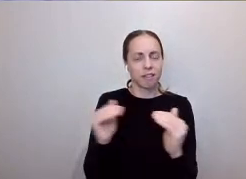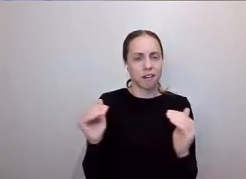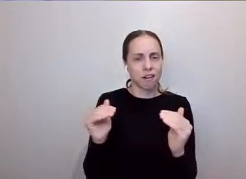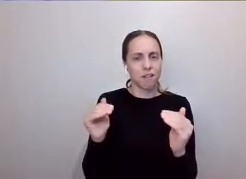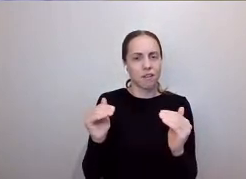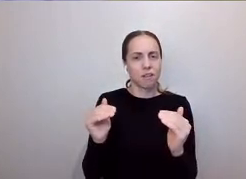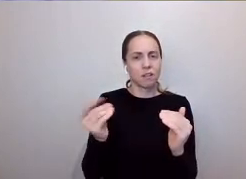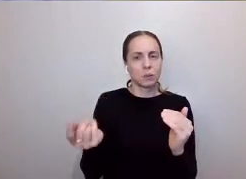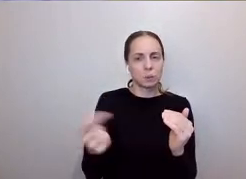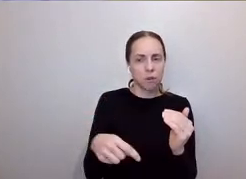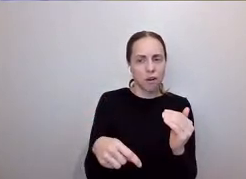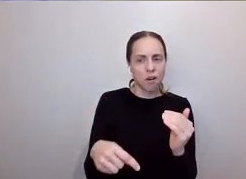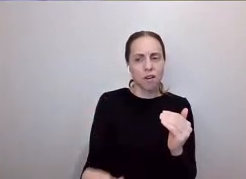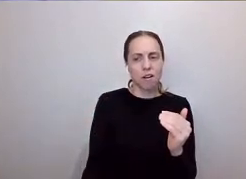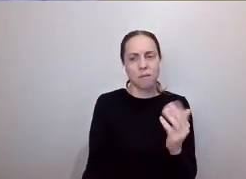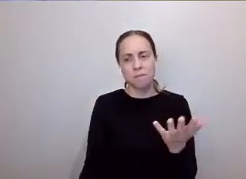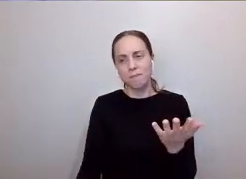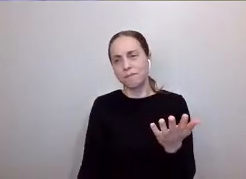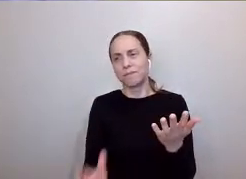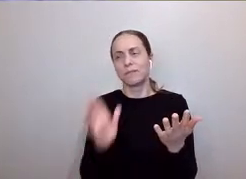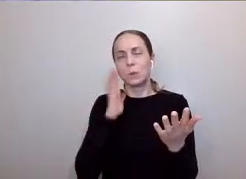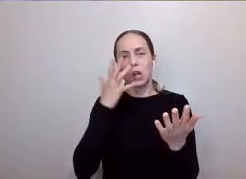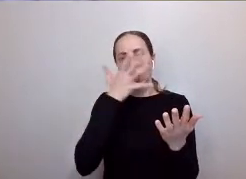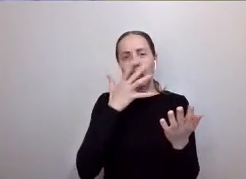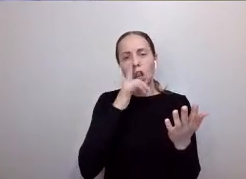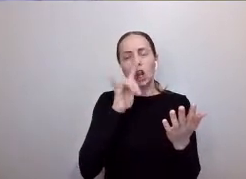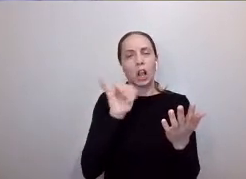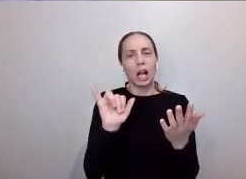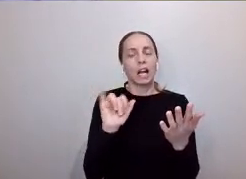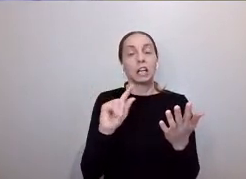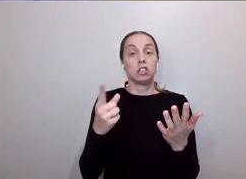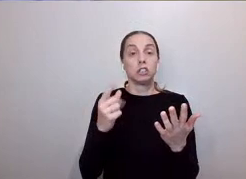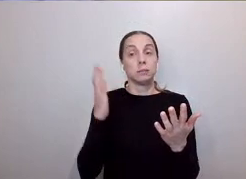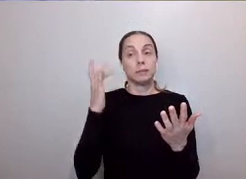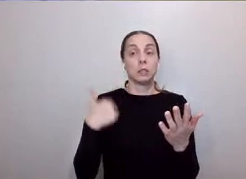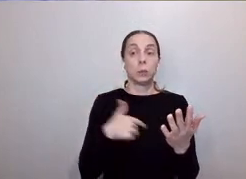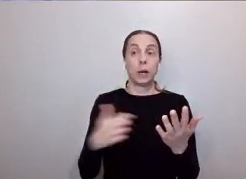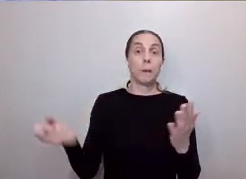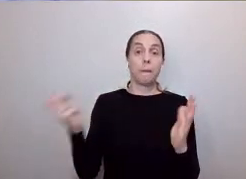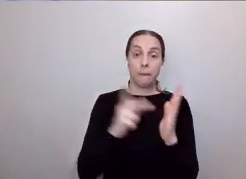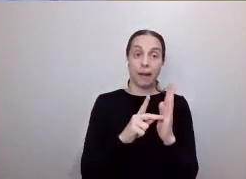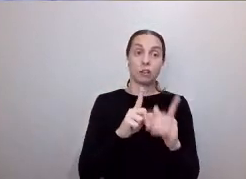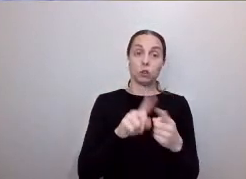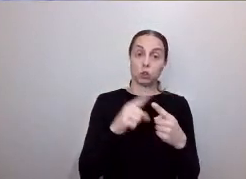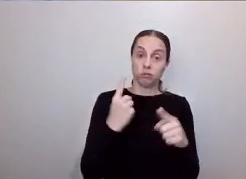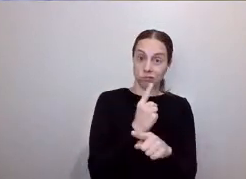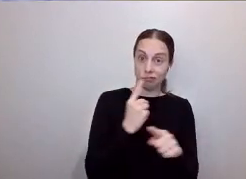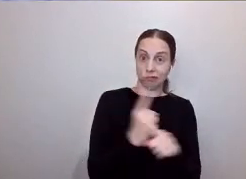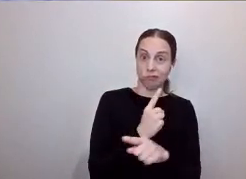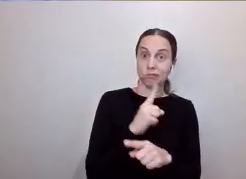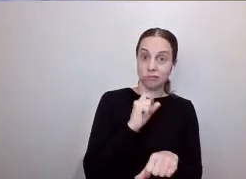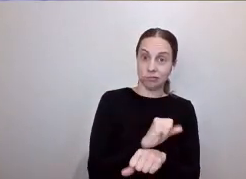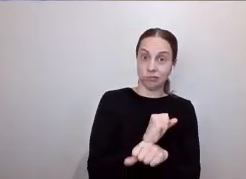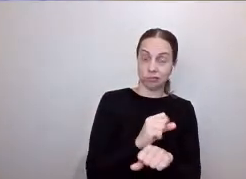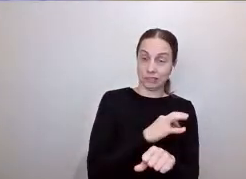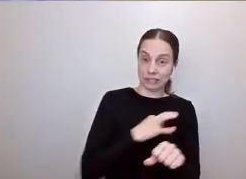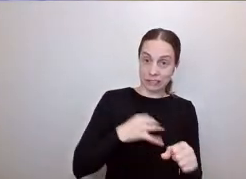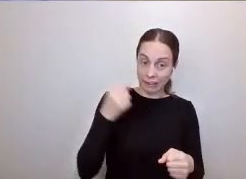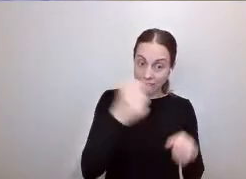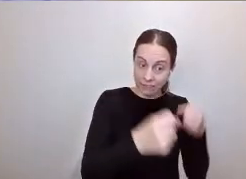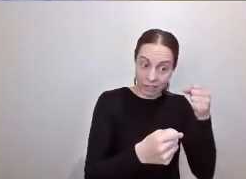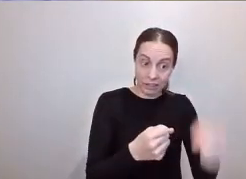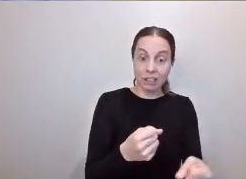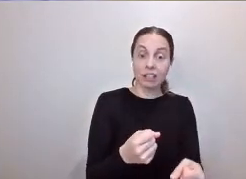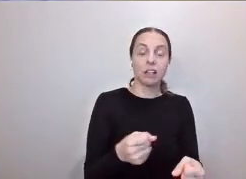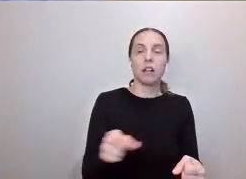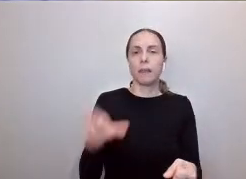look like, just because we're getting back to what we can realistically actually staff at, will be accused of doing dramatic cuts to